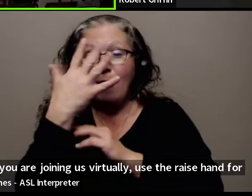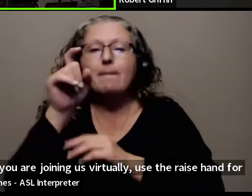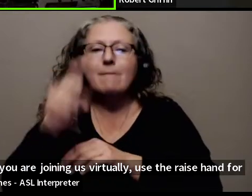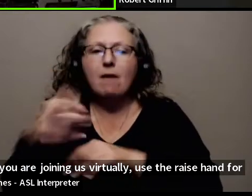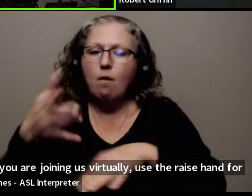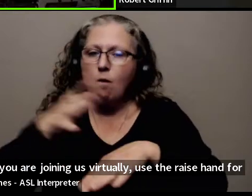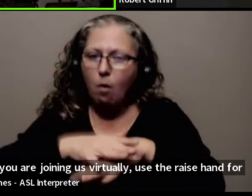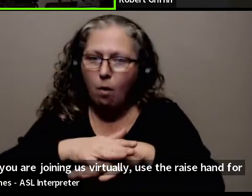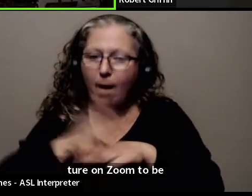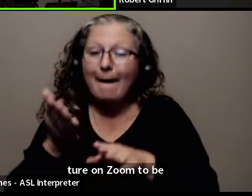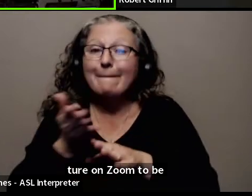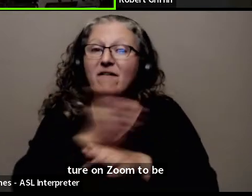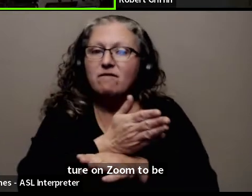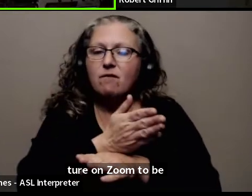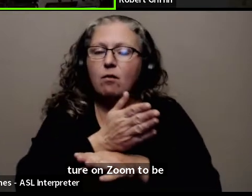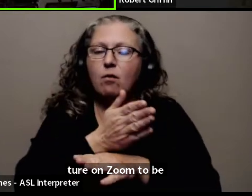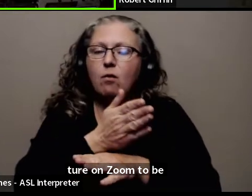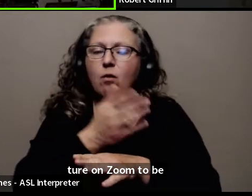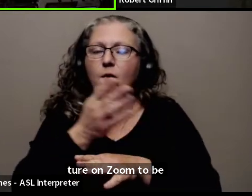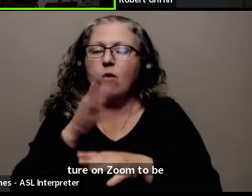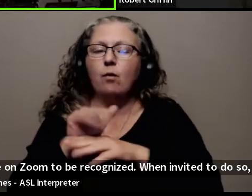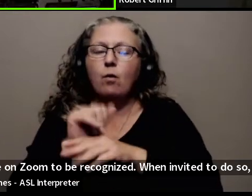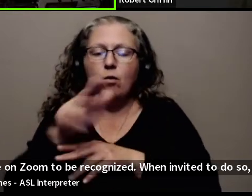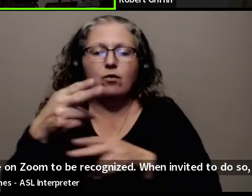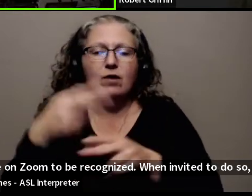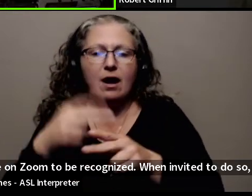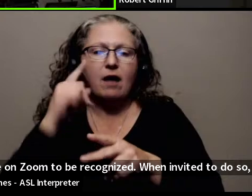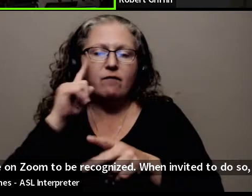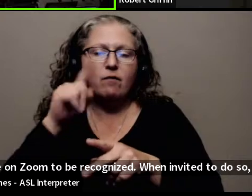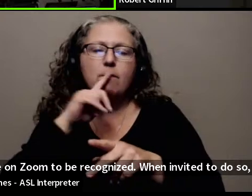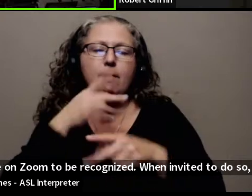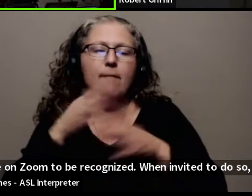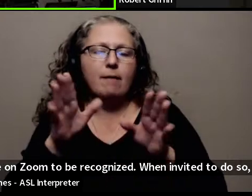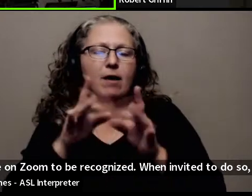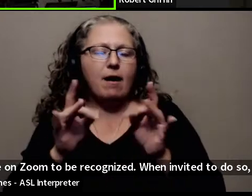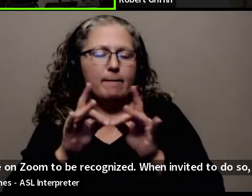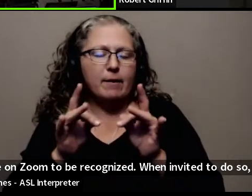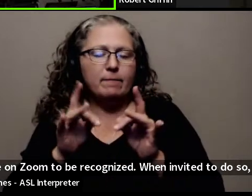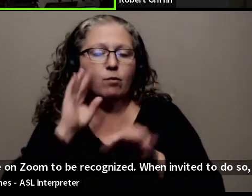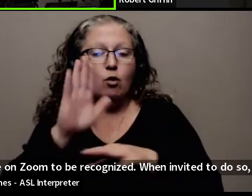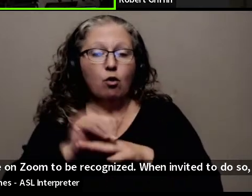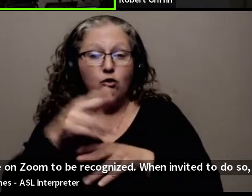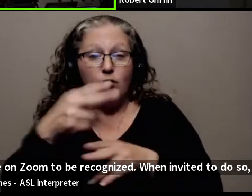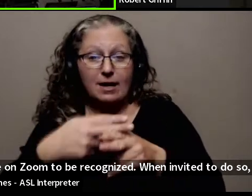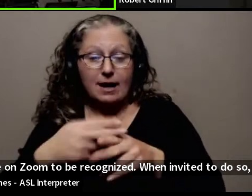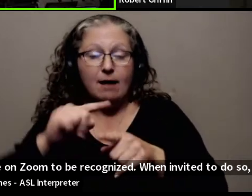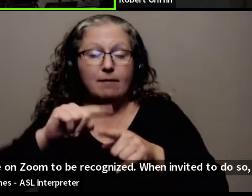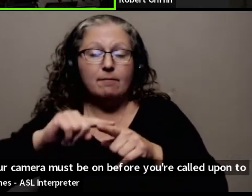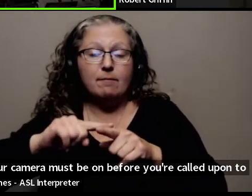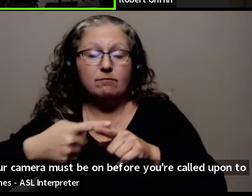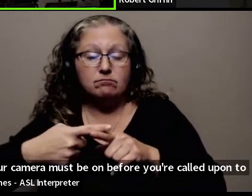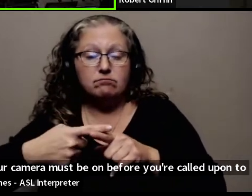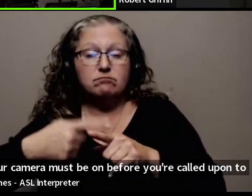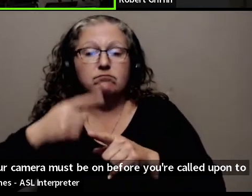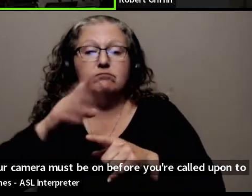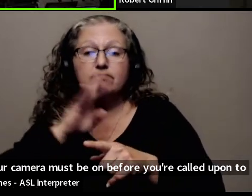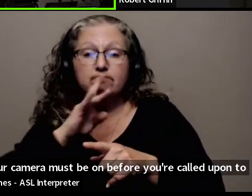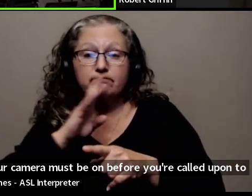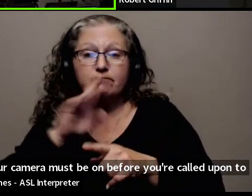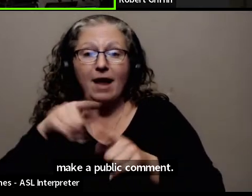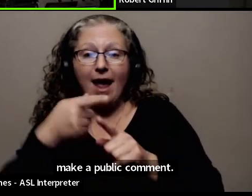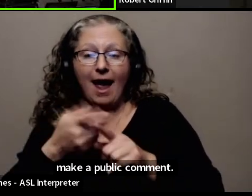on before you're called upon to make a public comment. We will call on you to begin your comment once we have promoted